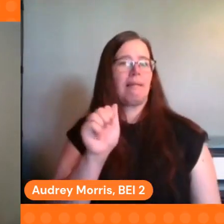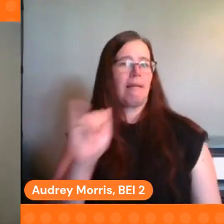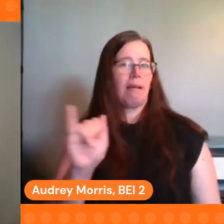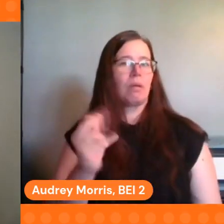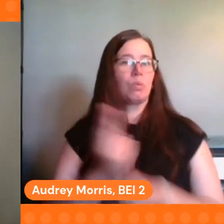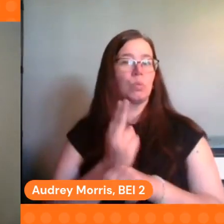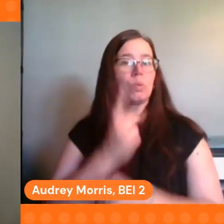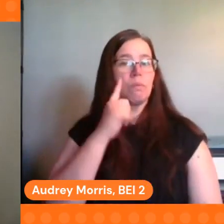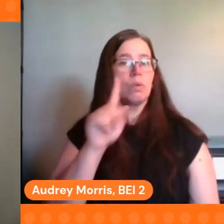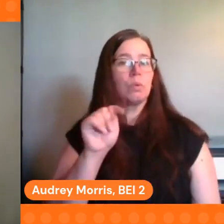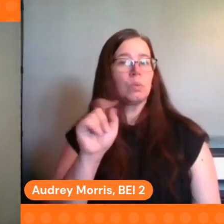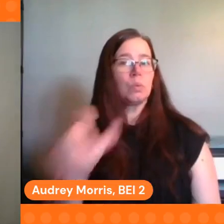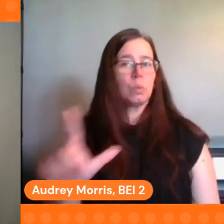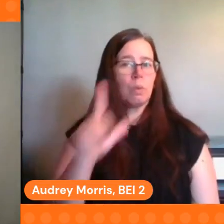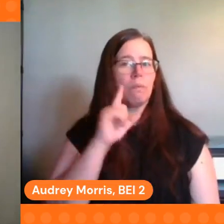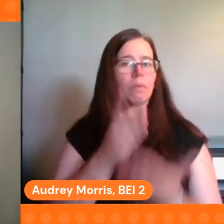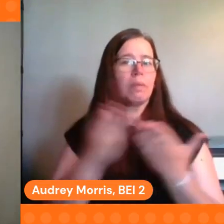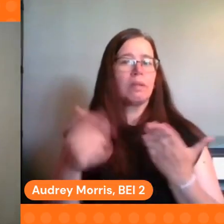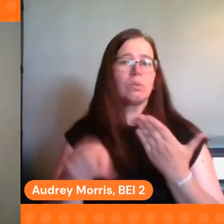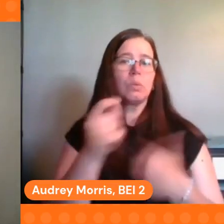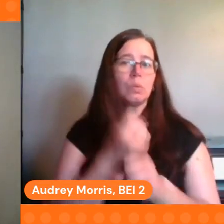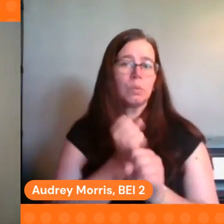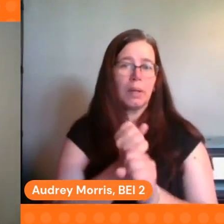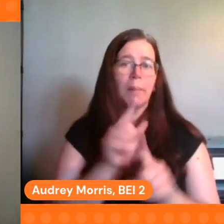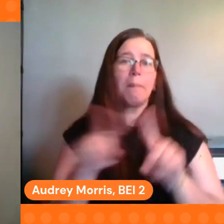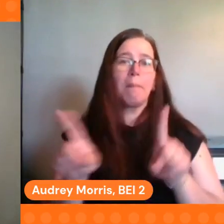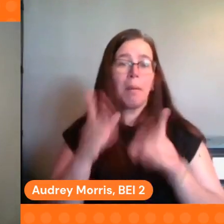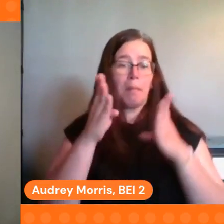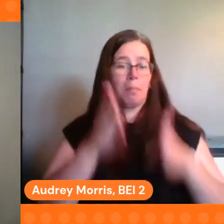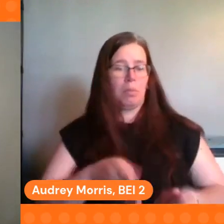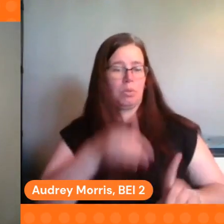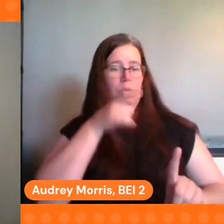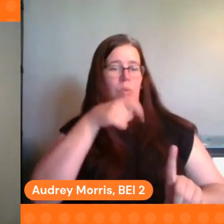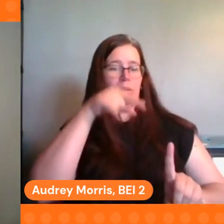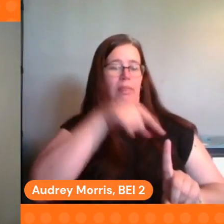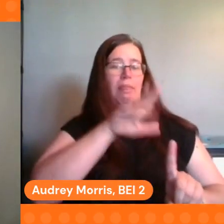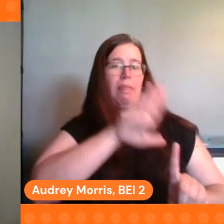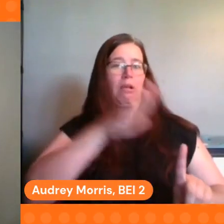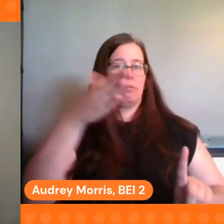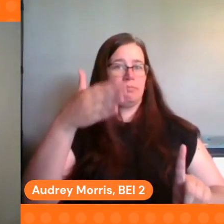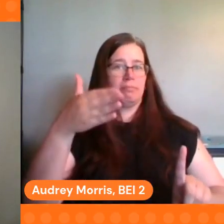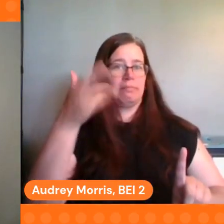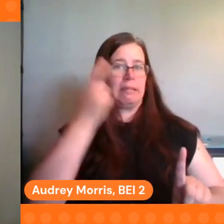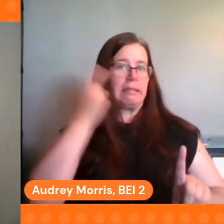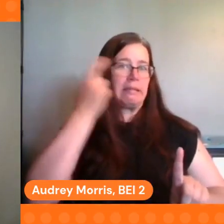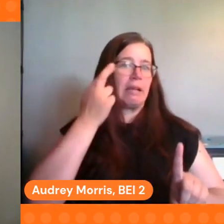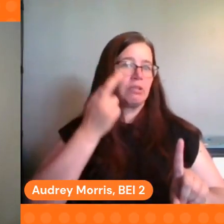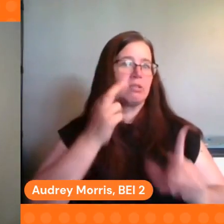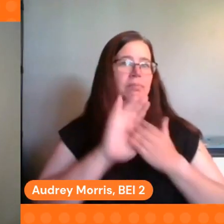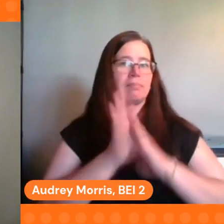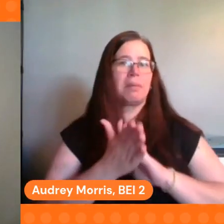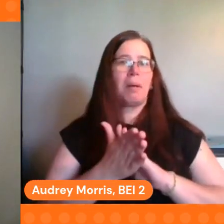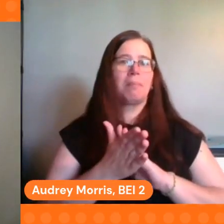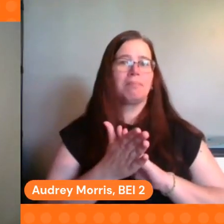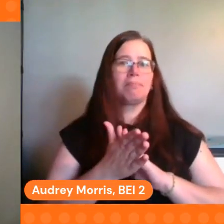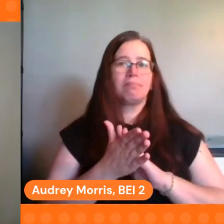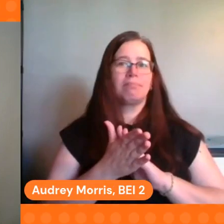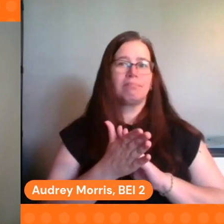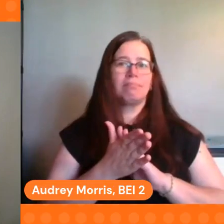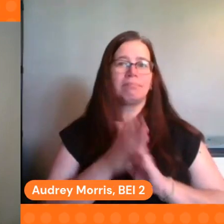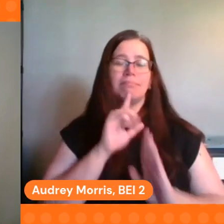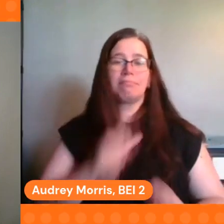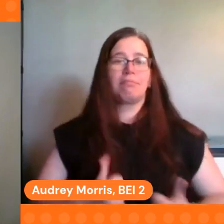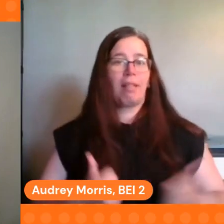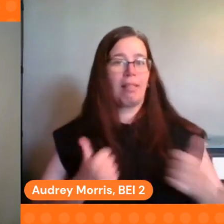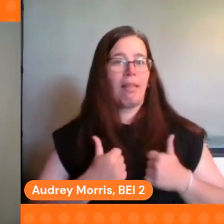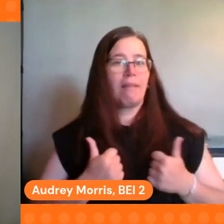for the things that you're creating, but it's a person's intentions that are coming to life rather than an AI's